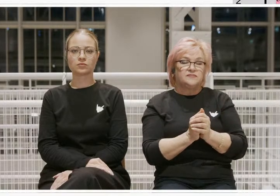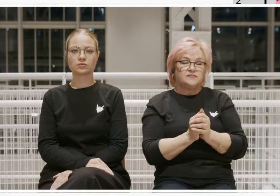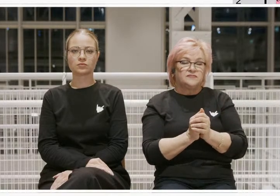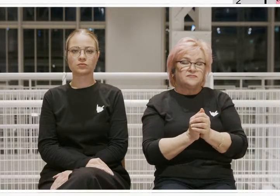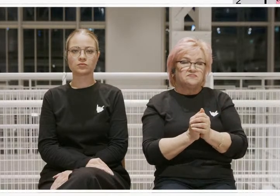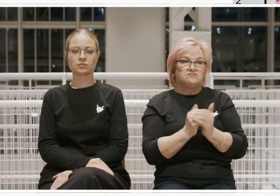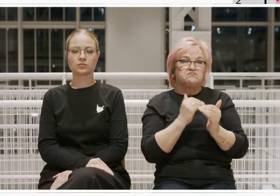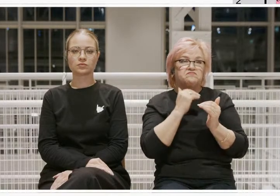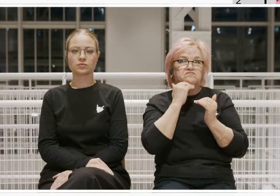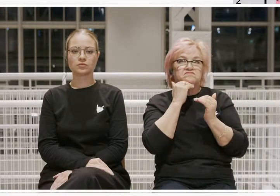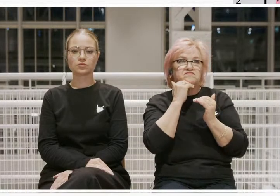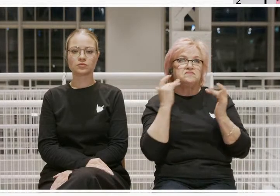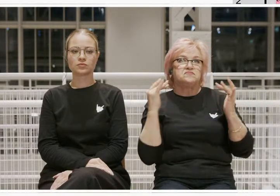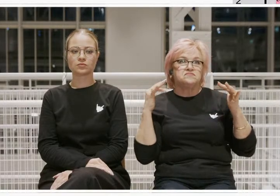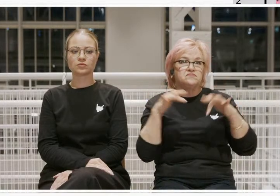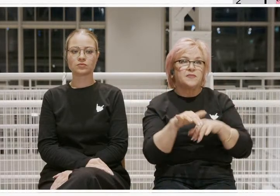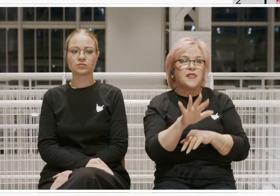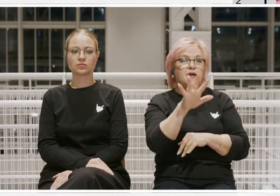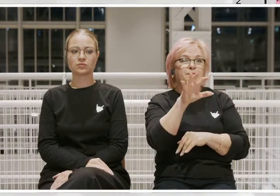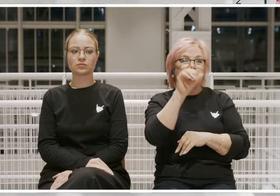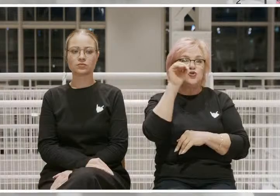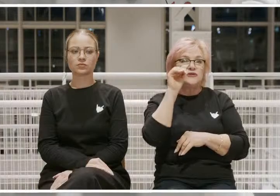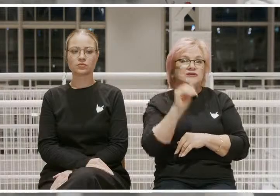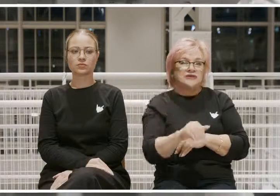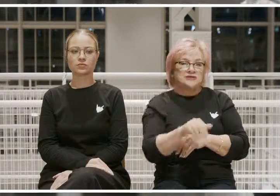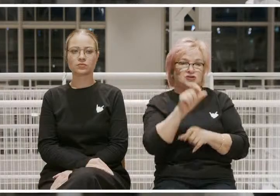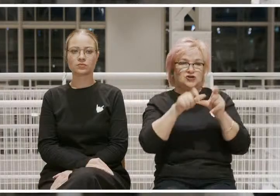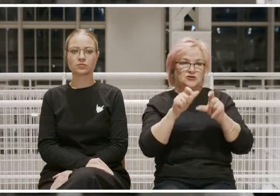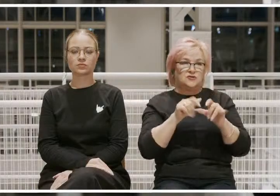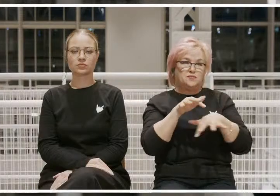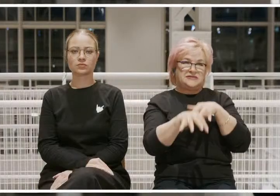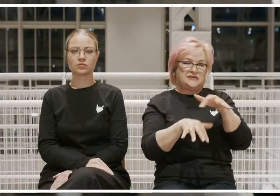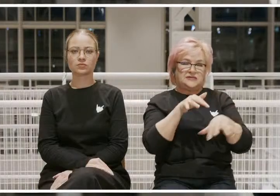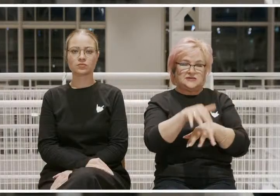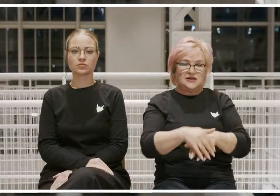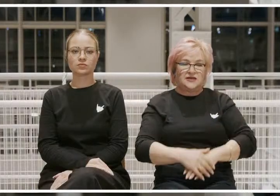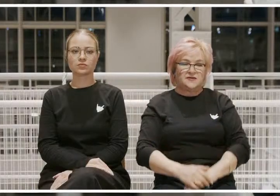500,000 visitors. So